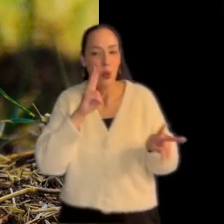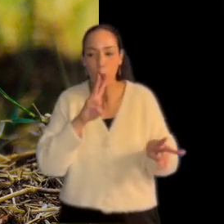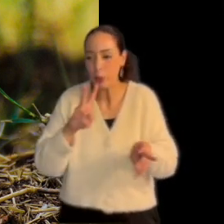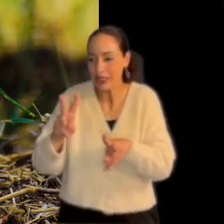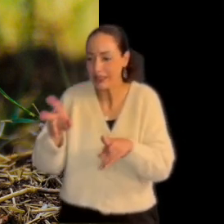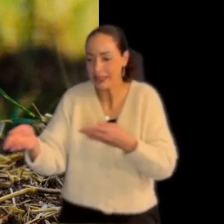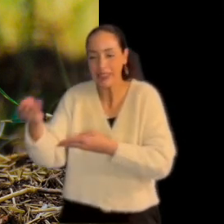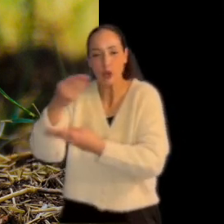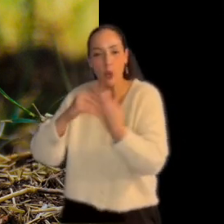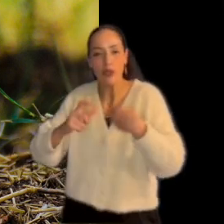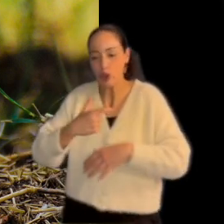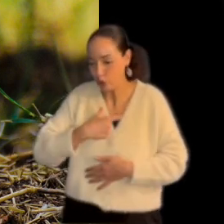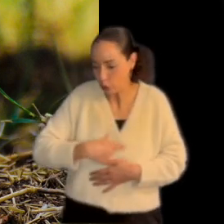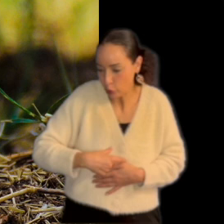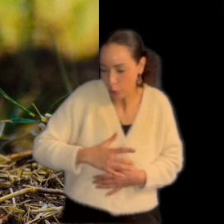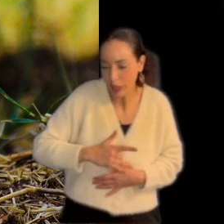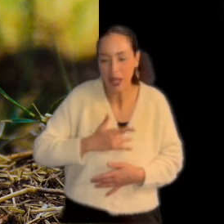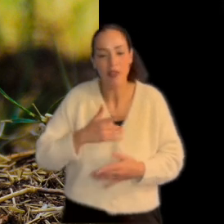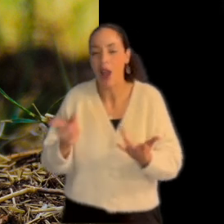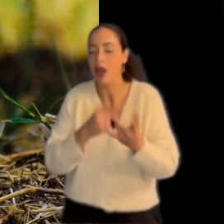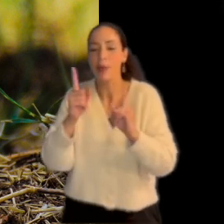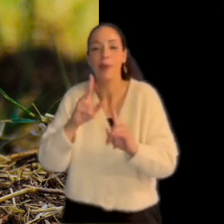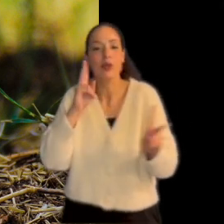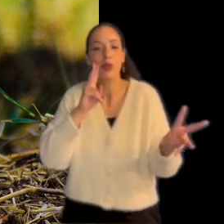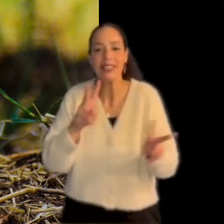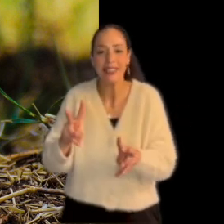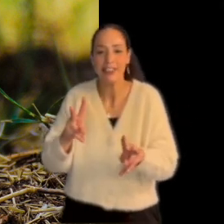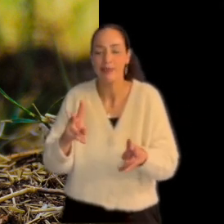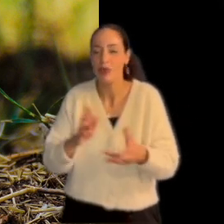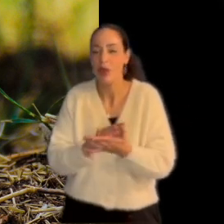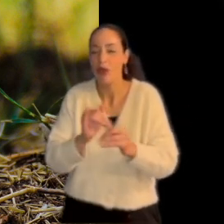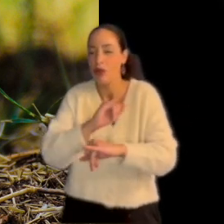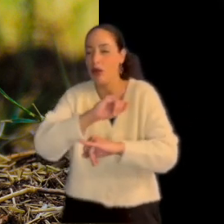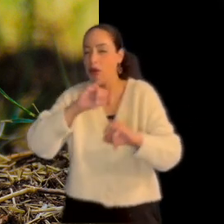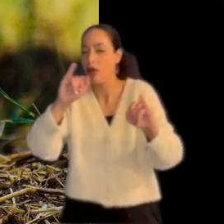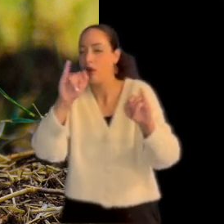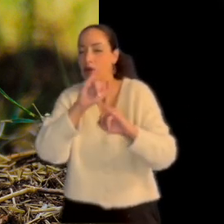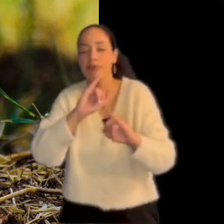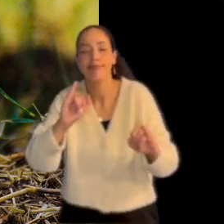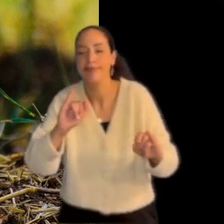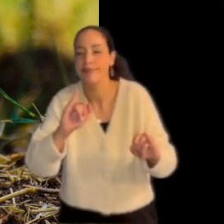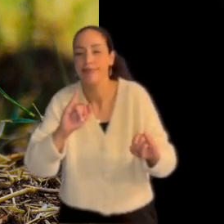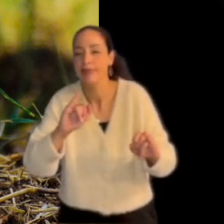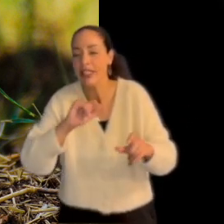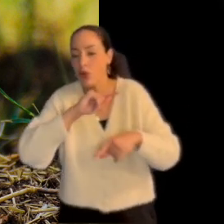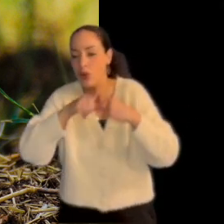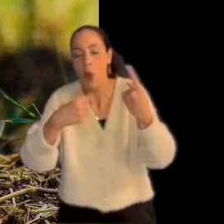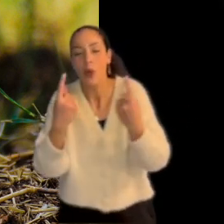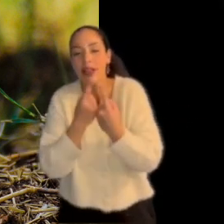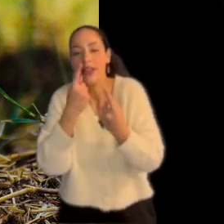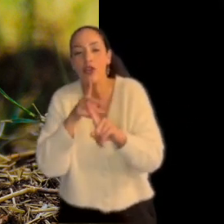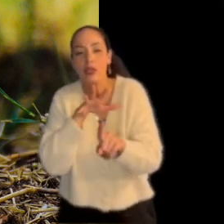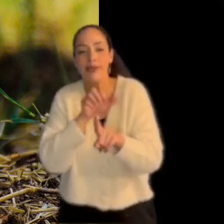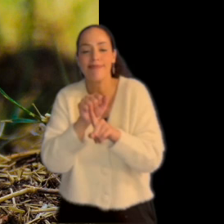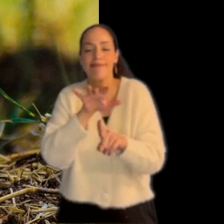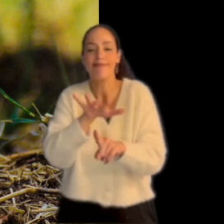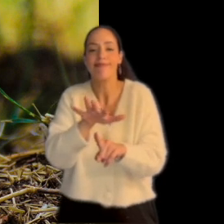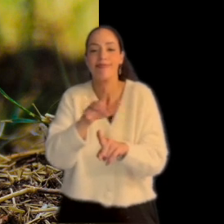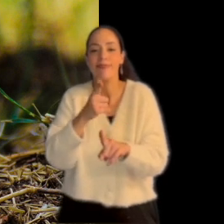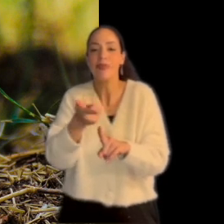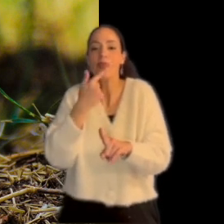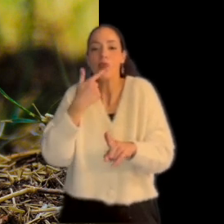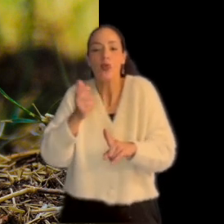it will not be all that we find there. We will be fortunate to see pain and relief, sorrow and delight, grief and love, anguish and